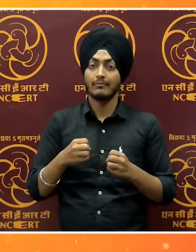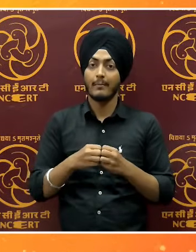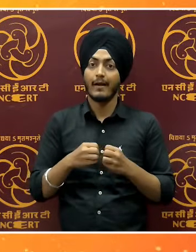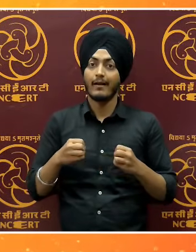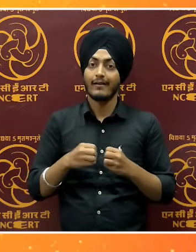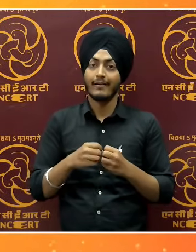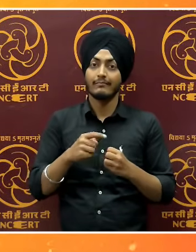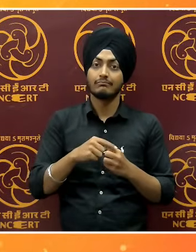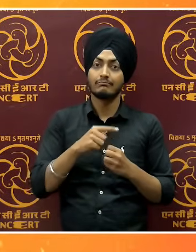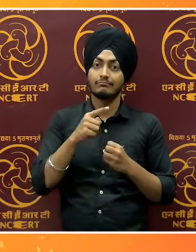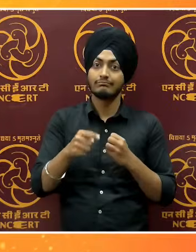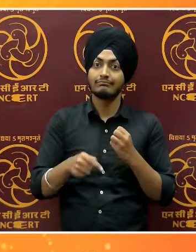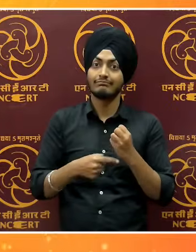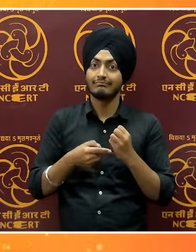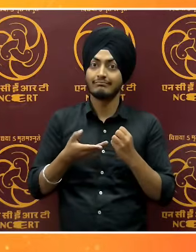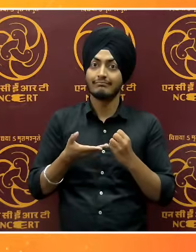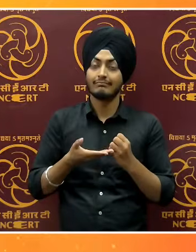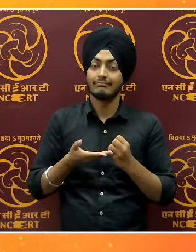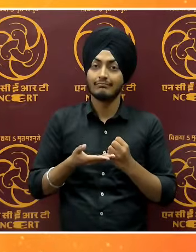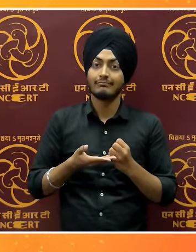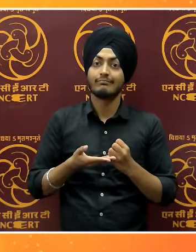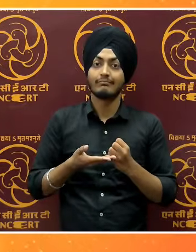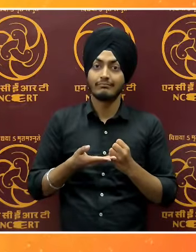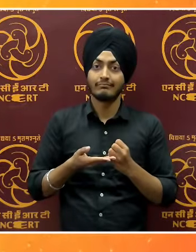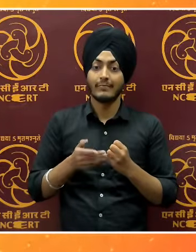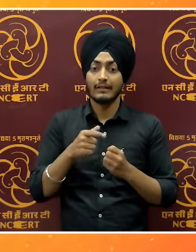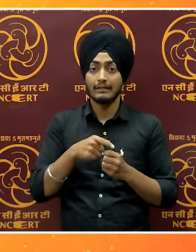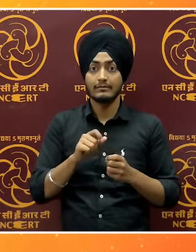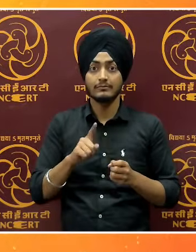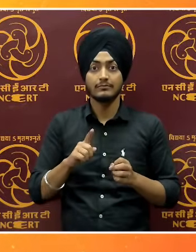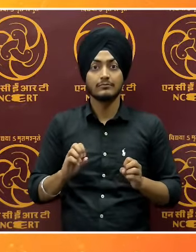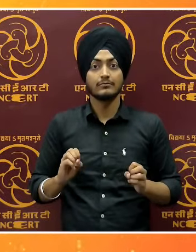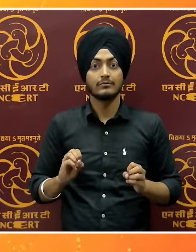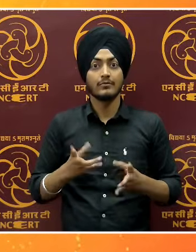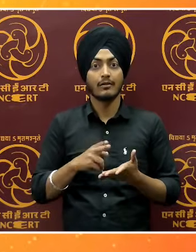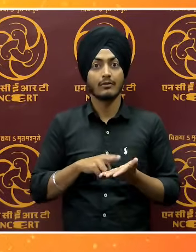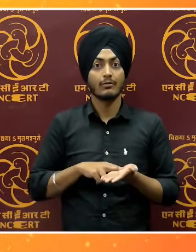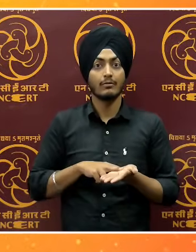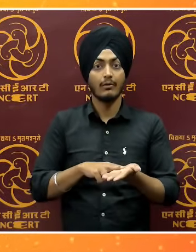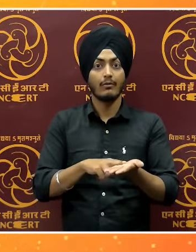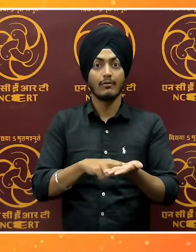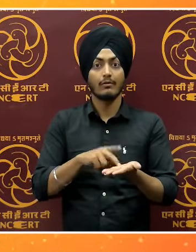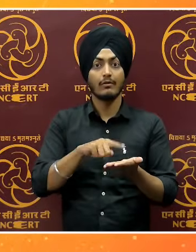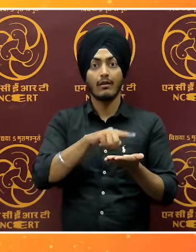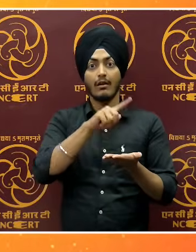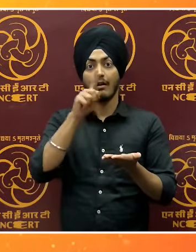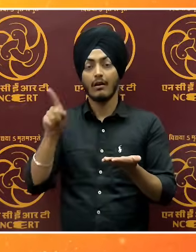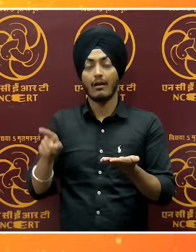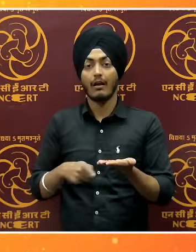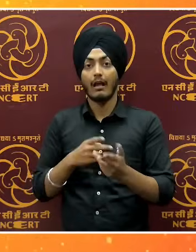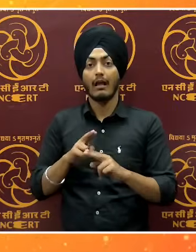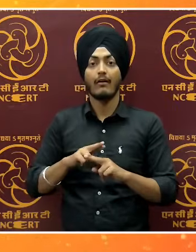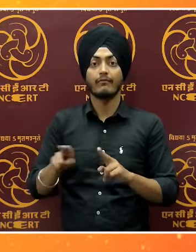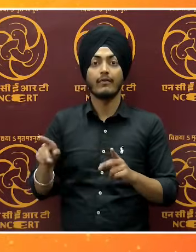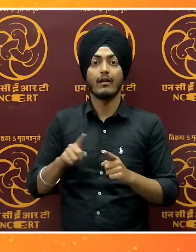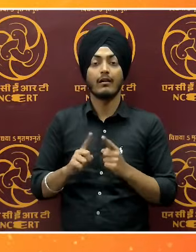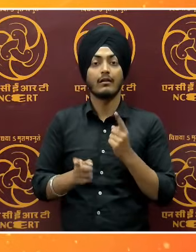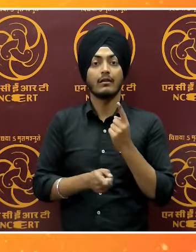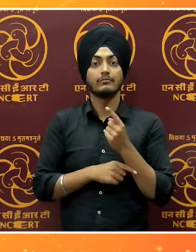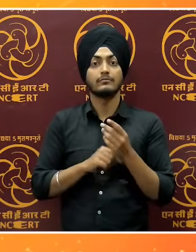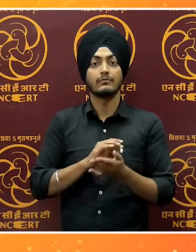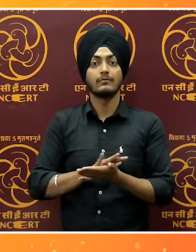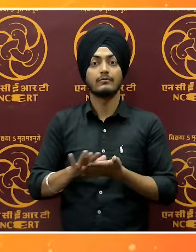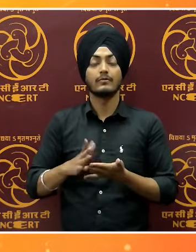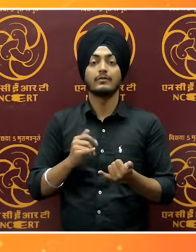Look at this magnetic field. It starts from North Pole and ends to the South Pole outside the